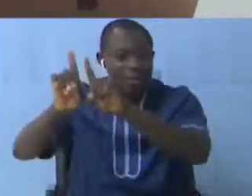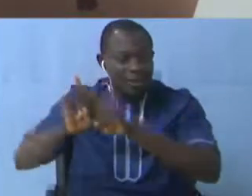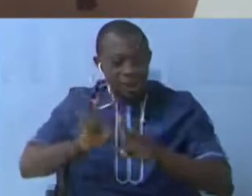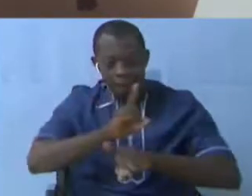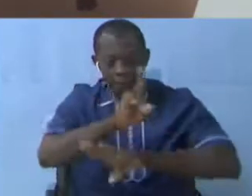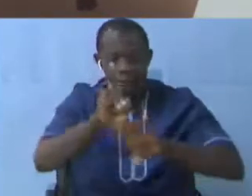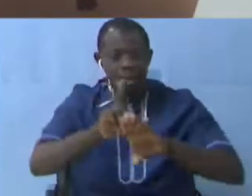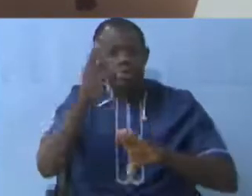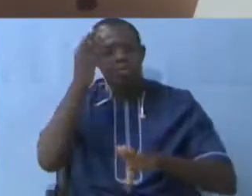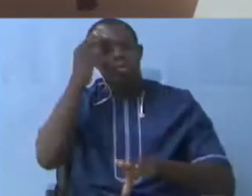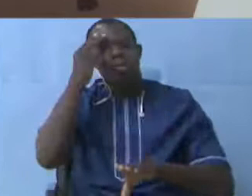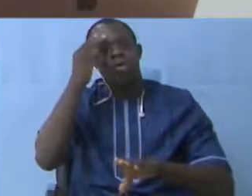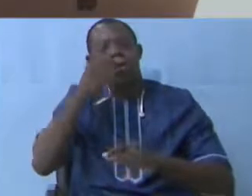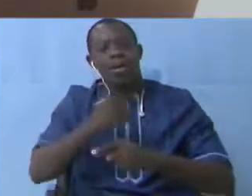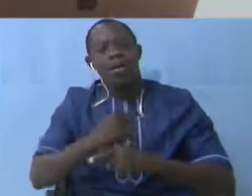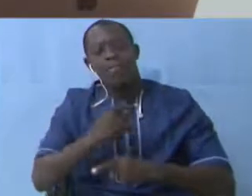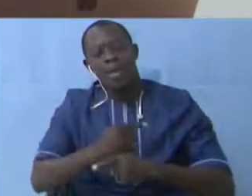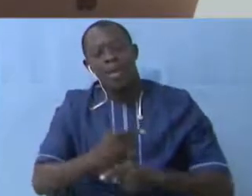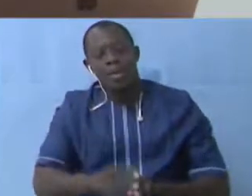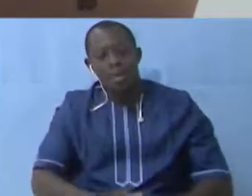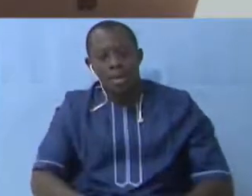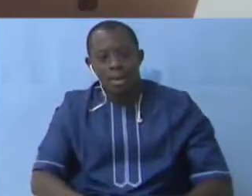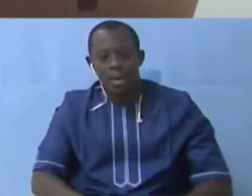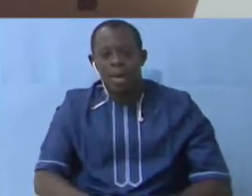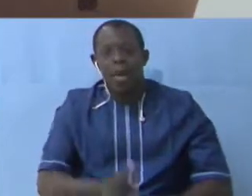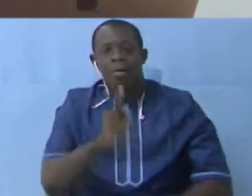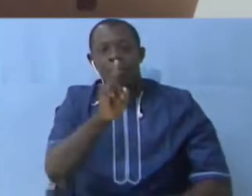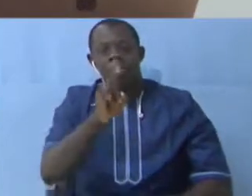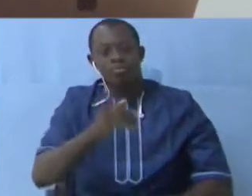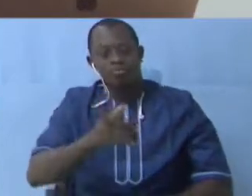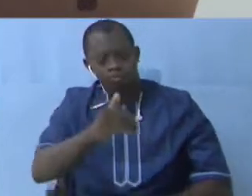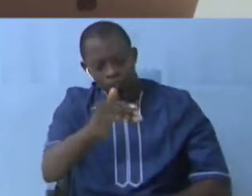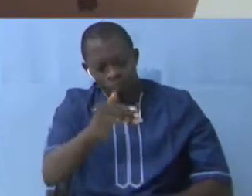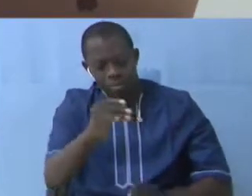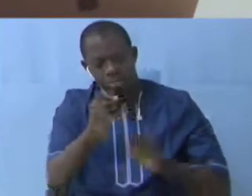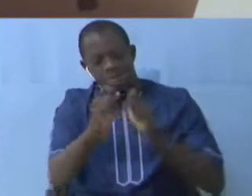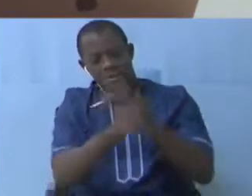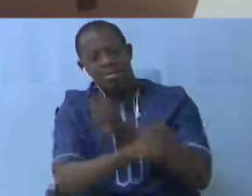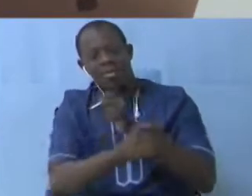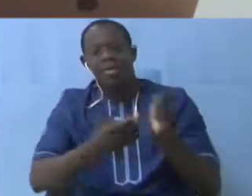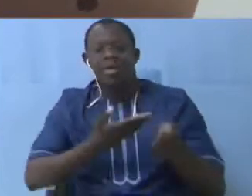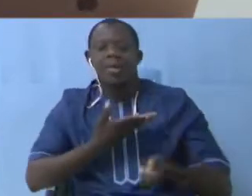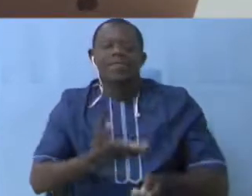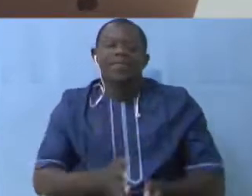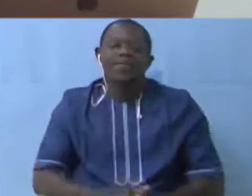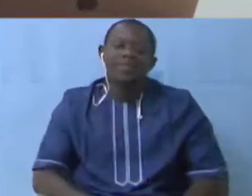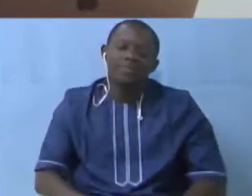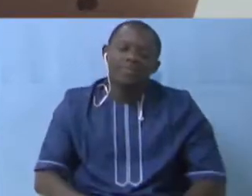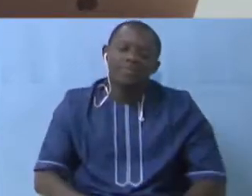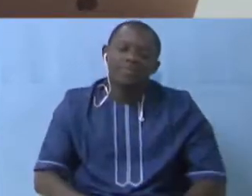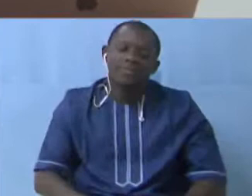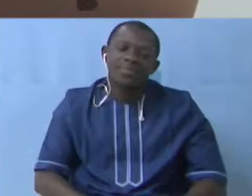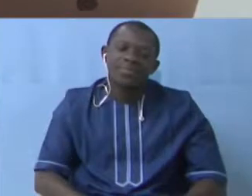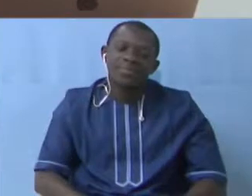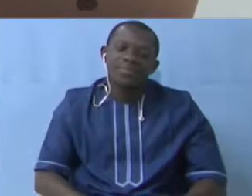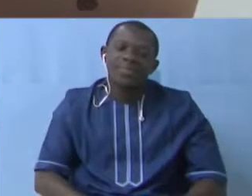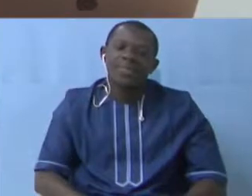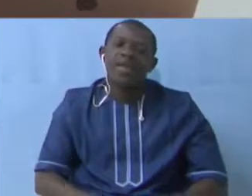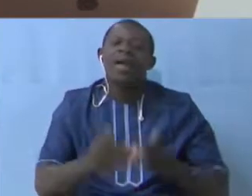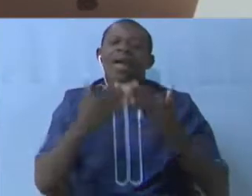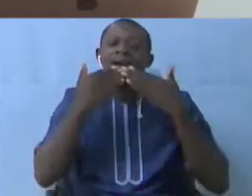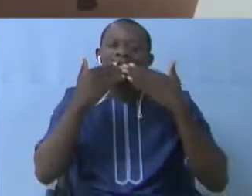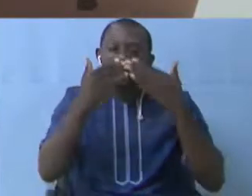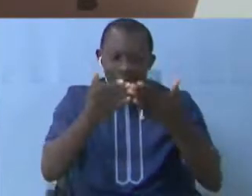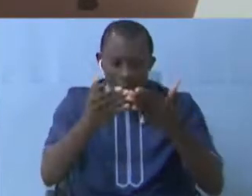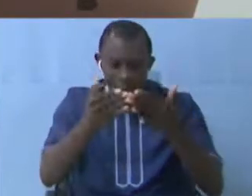gi ñu mujjee xam Gambia. But then we had the twist. waaye nag gannaaw gi nag dal di soppeeku dal di amaat. Tell this commission about